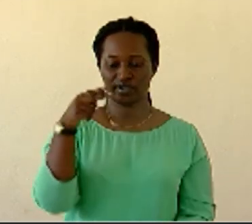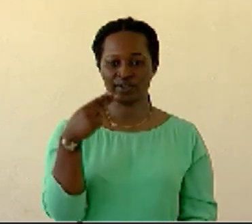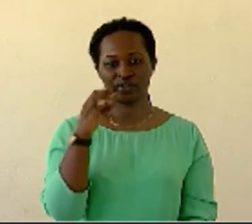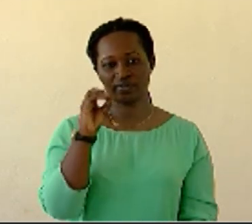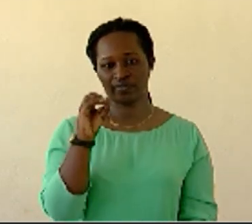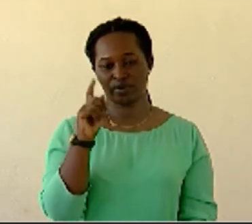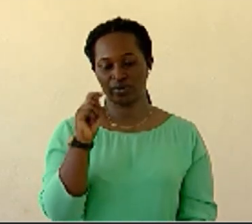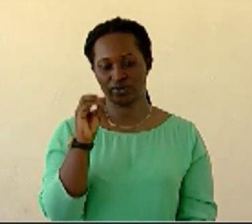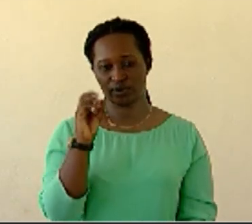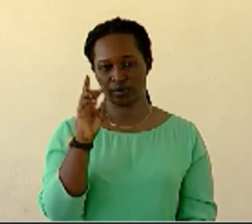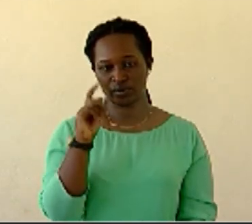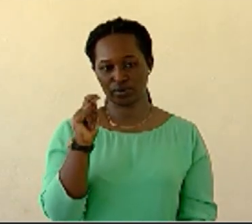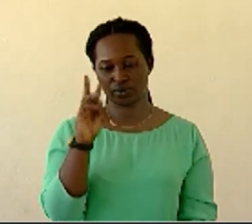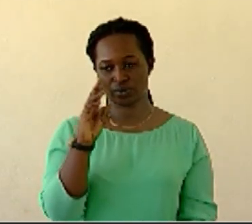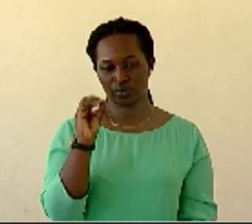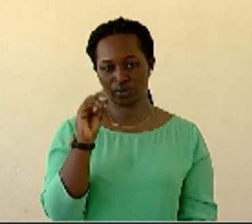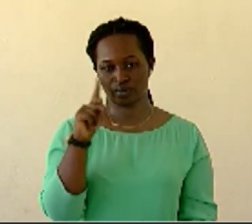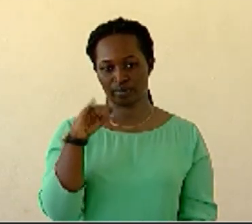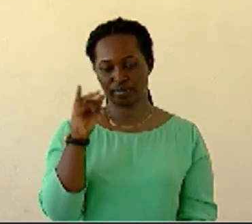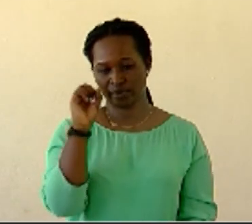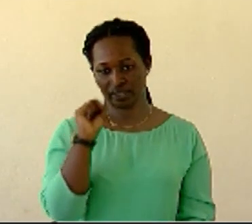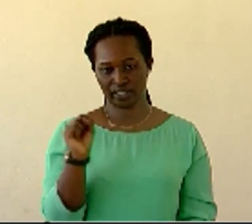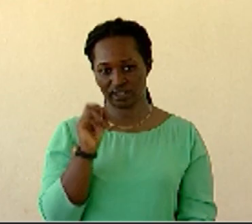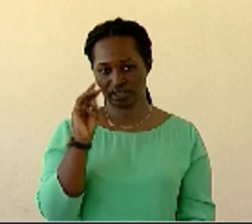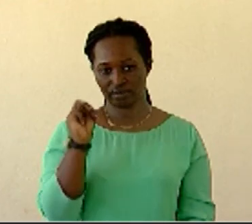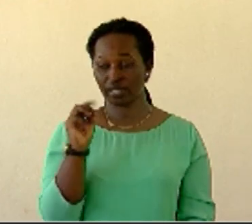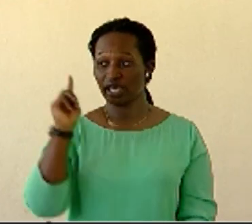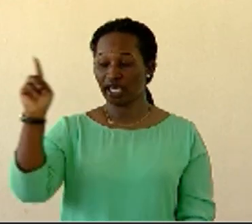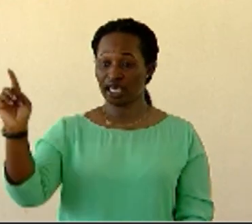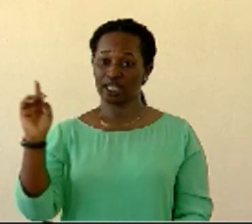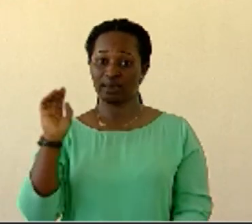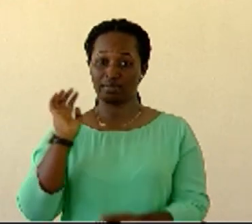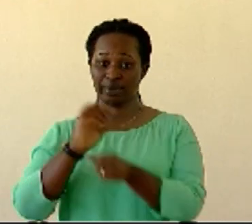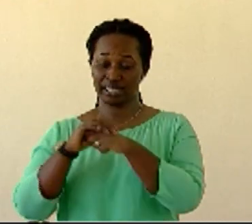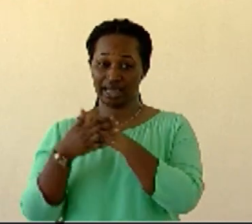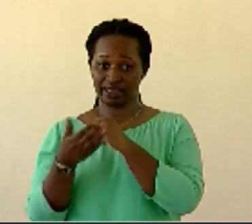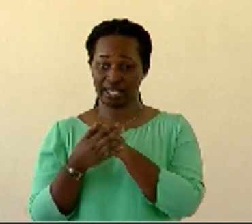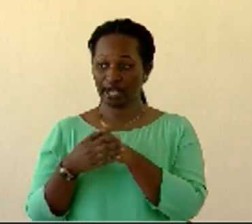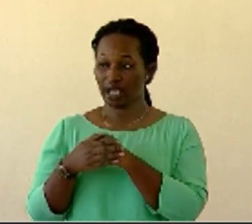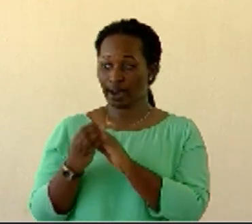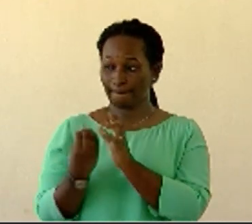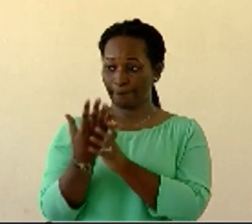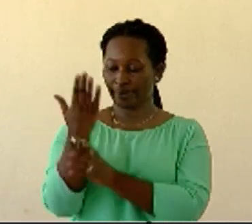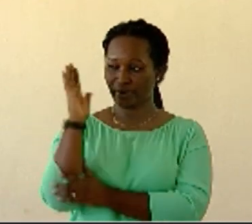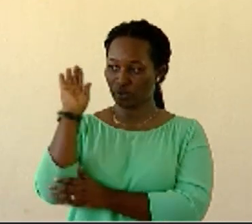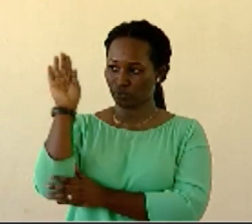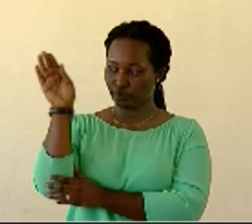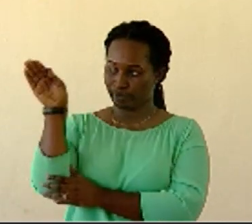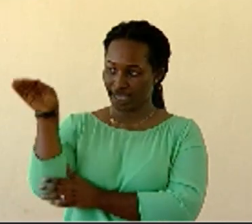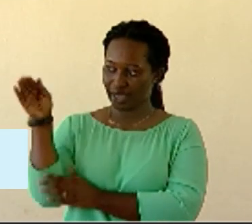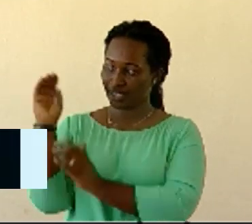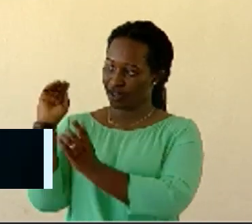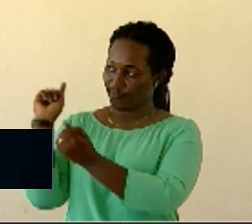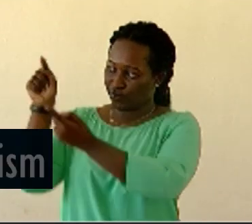phototropism, because this is going to make the plant to bend towards light. That is